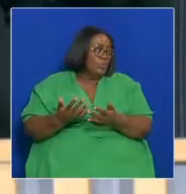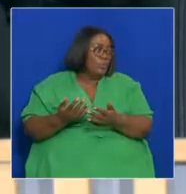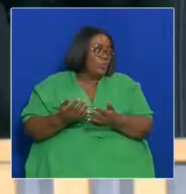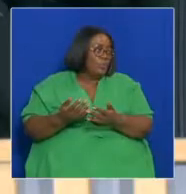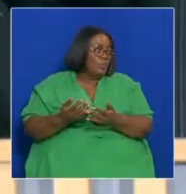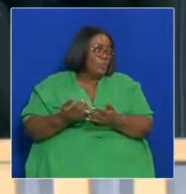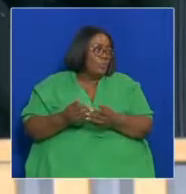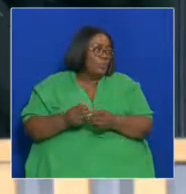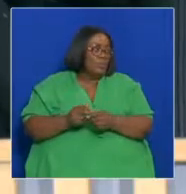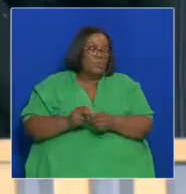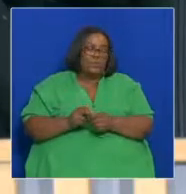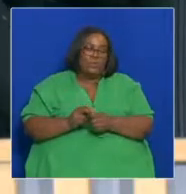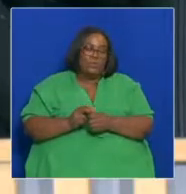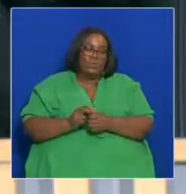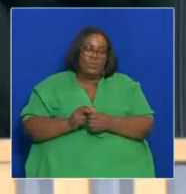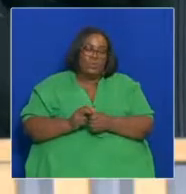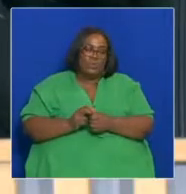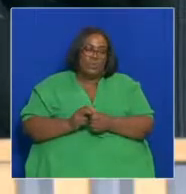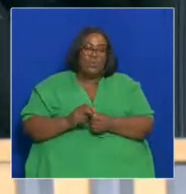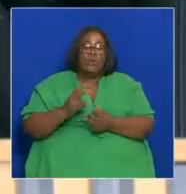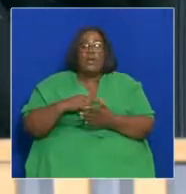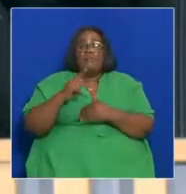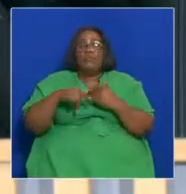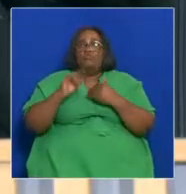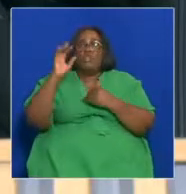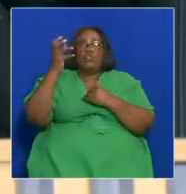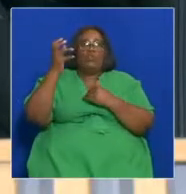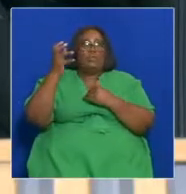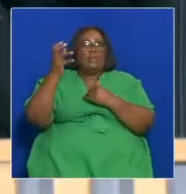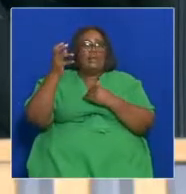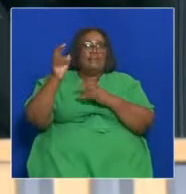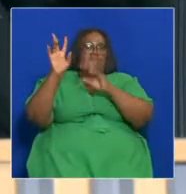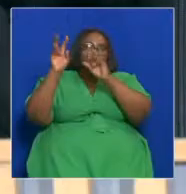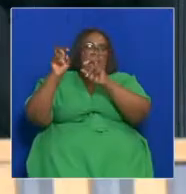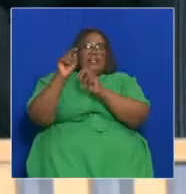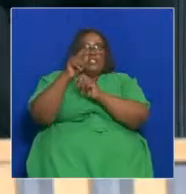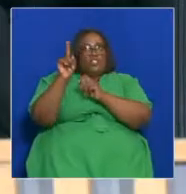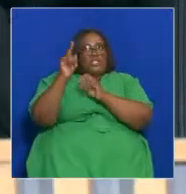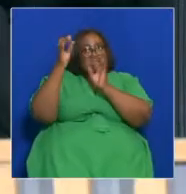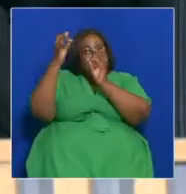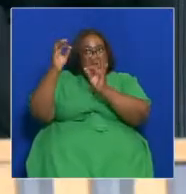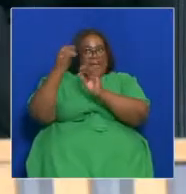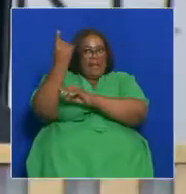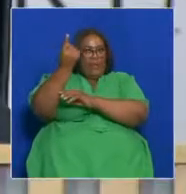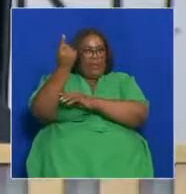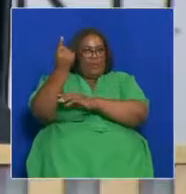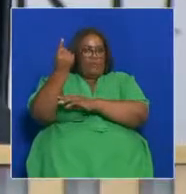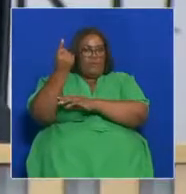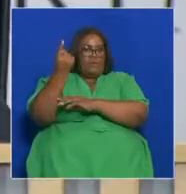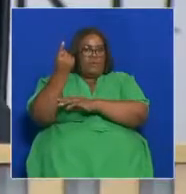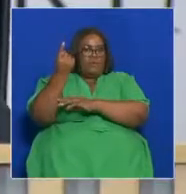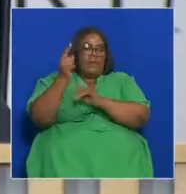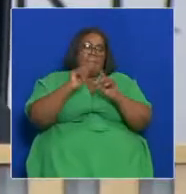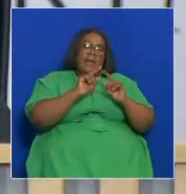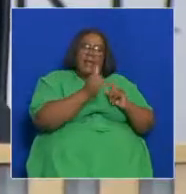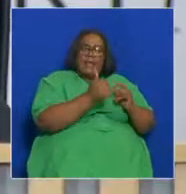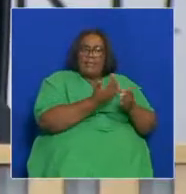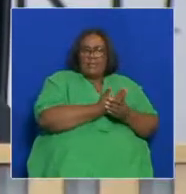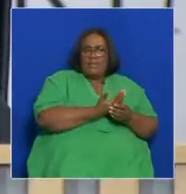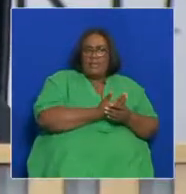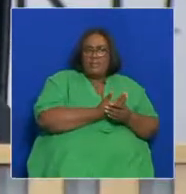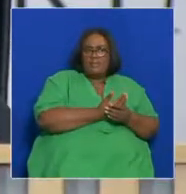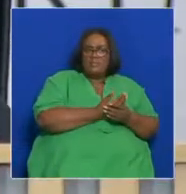matter, where it's entirely up to her to make the decision. Yes, that is correct,